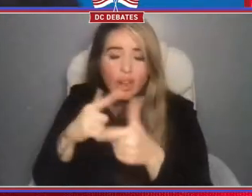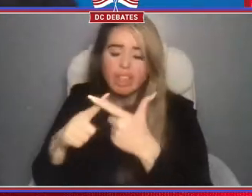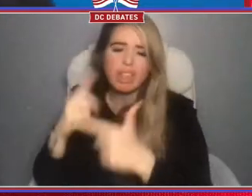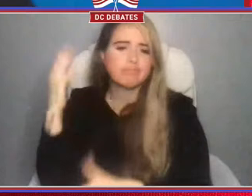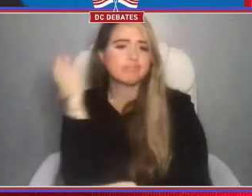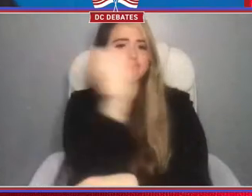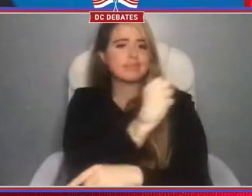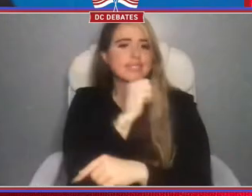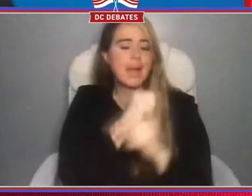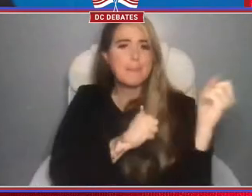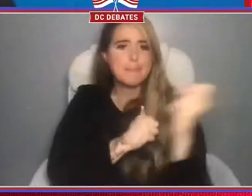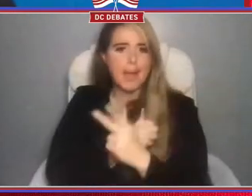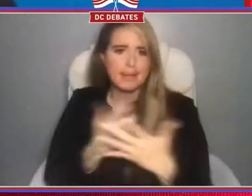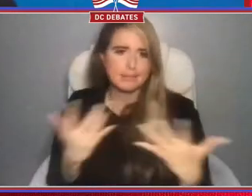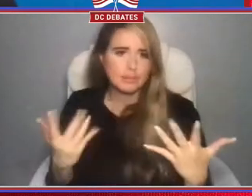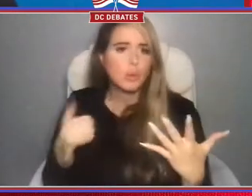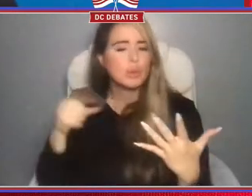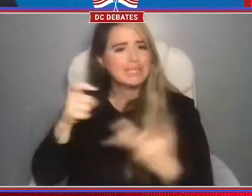out of schools.